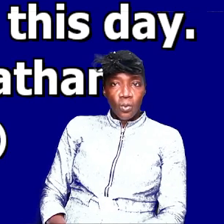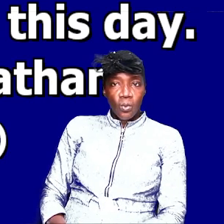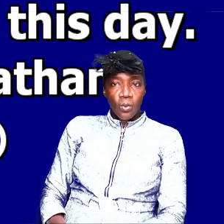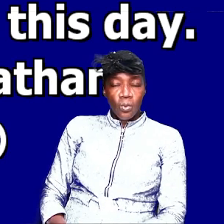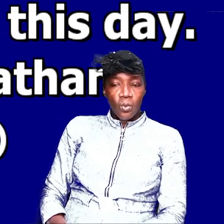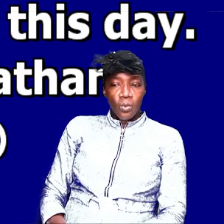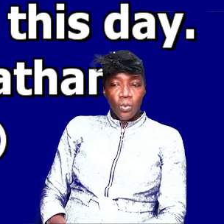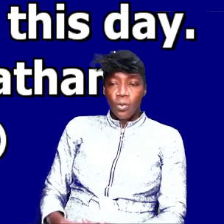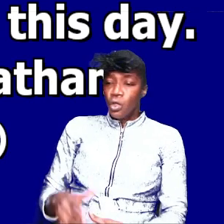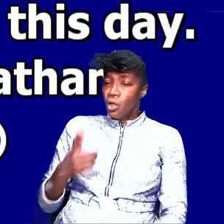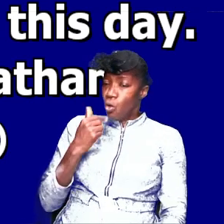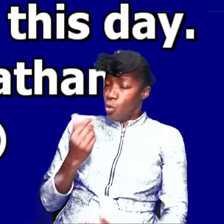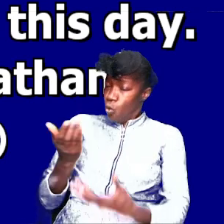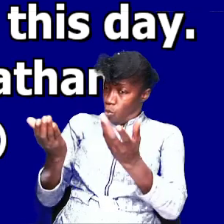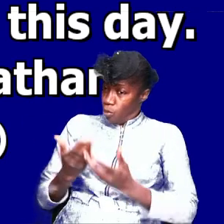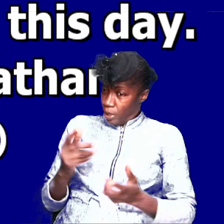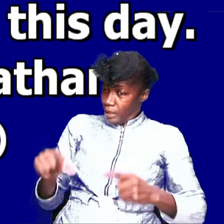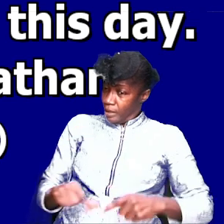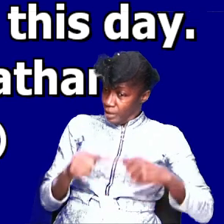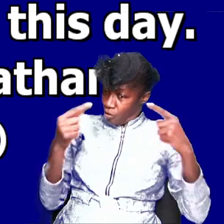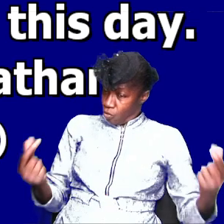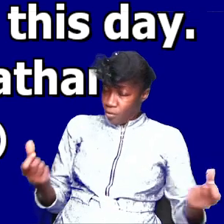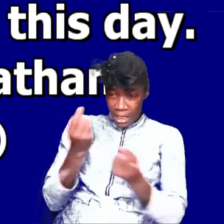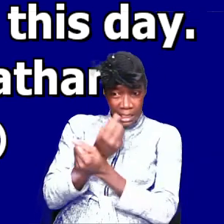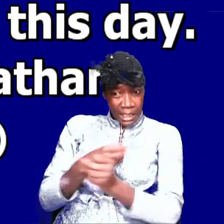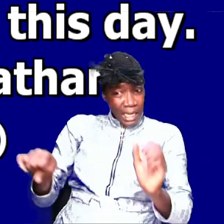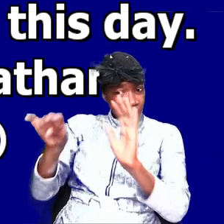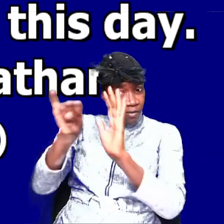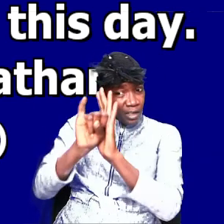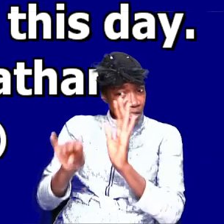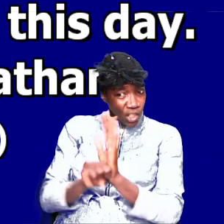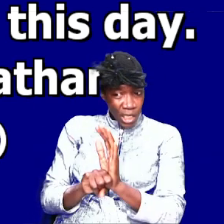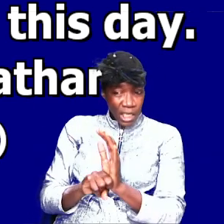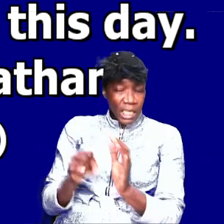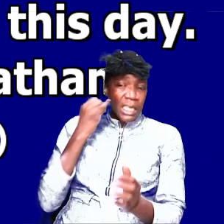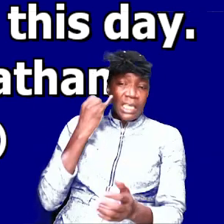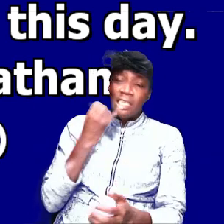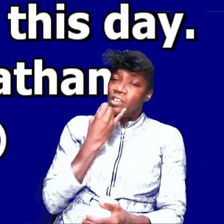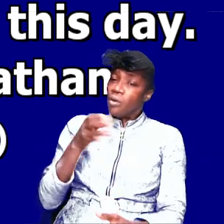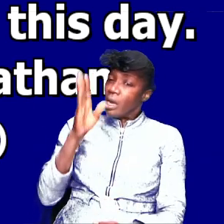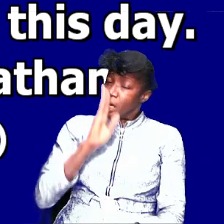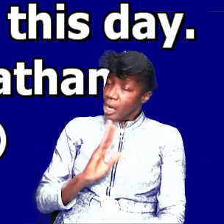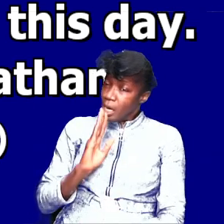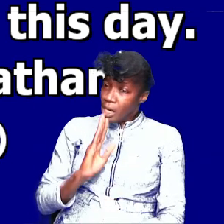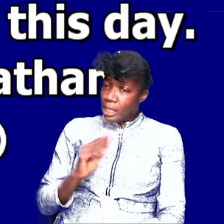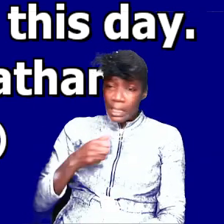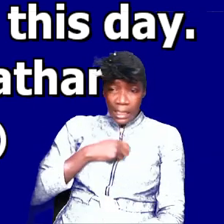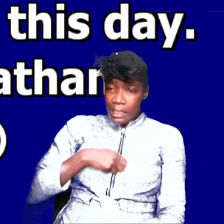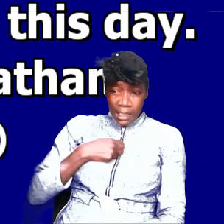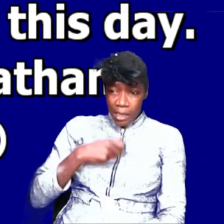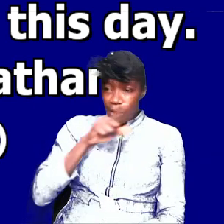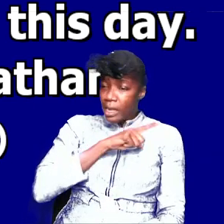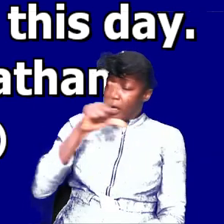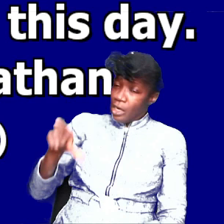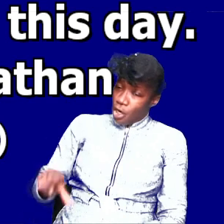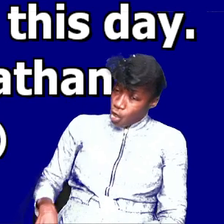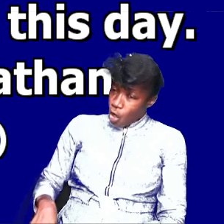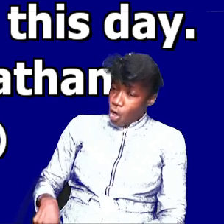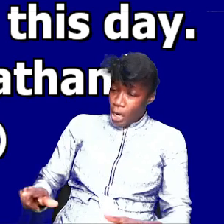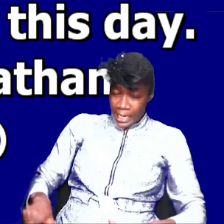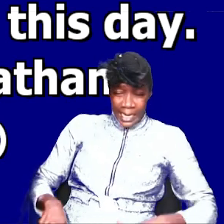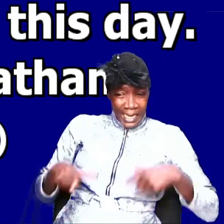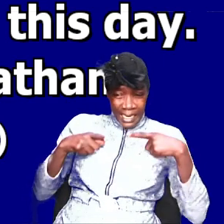Who hath wrought this great salvation in Israel? God forbid, as the Lord liveth, there shall not